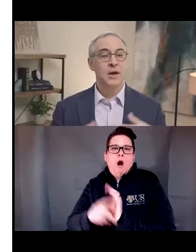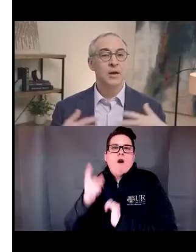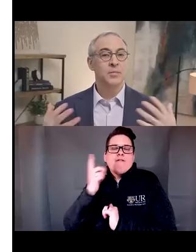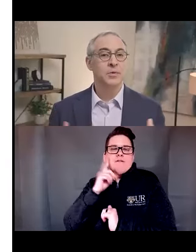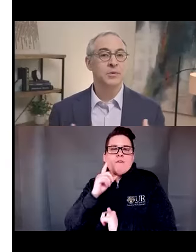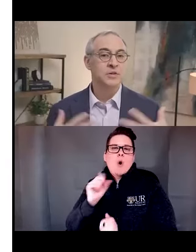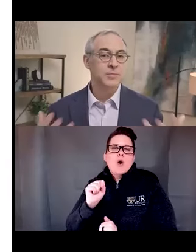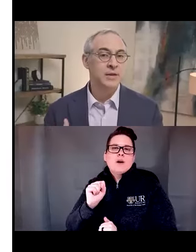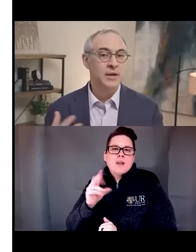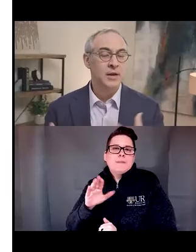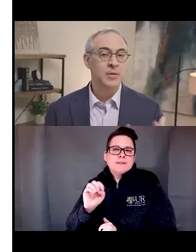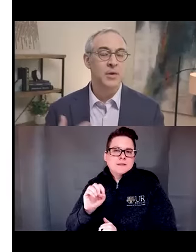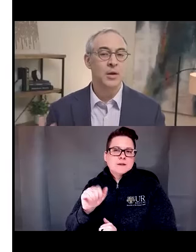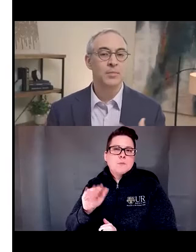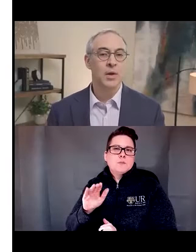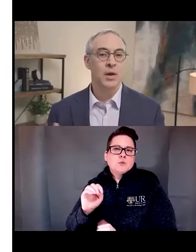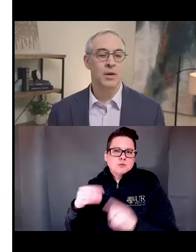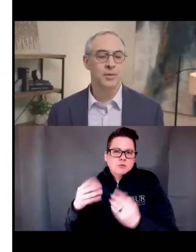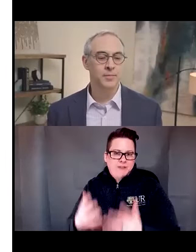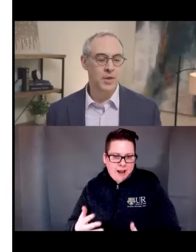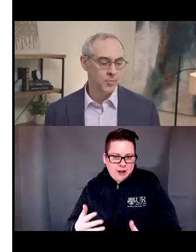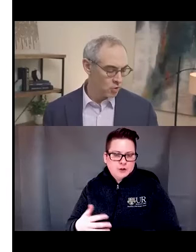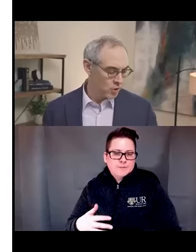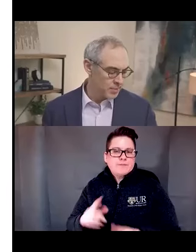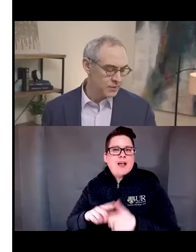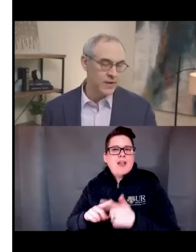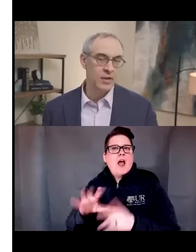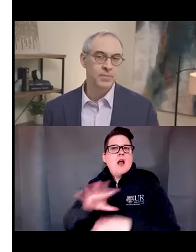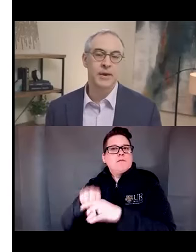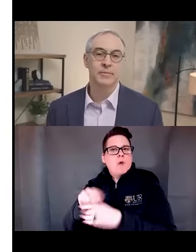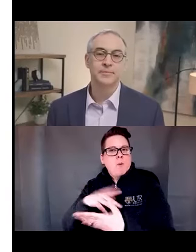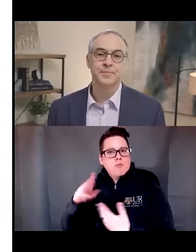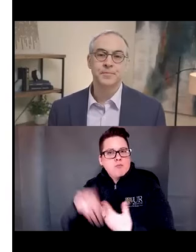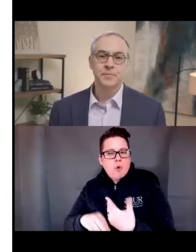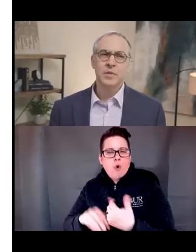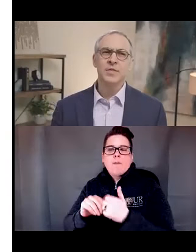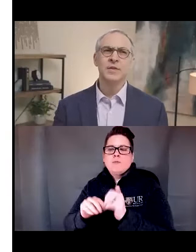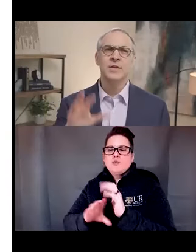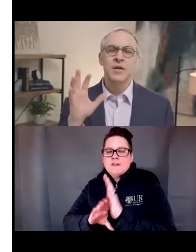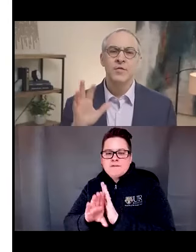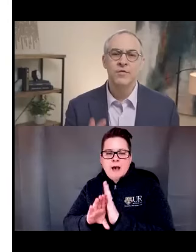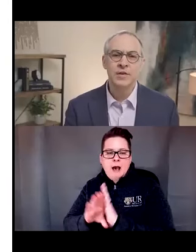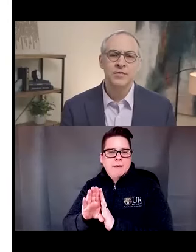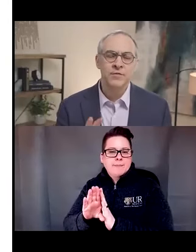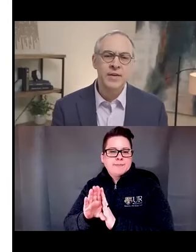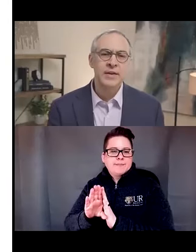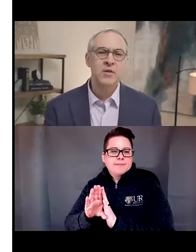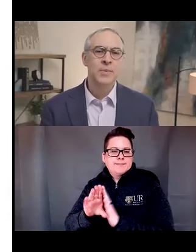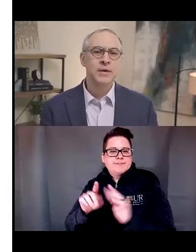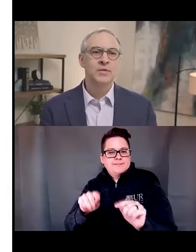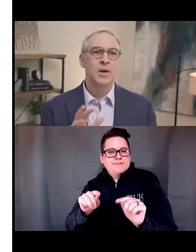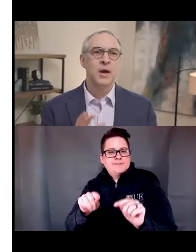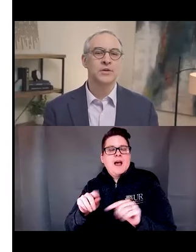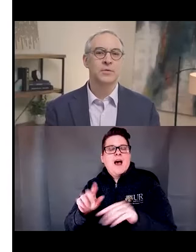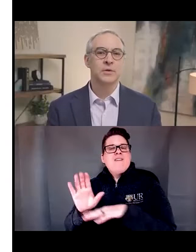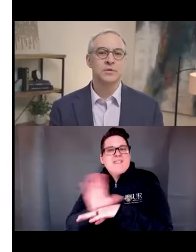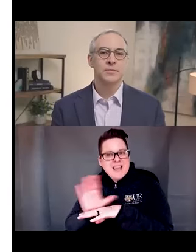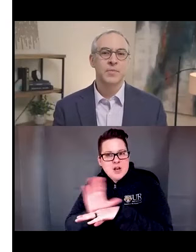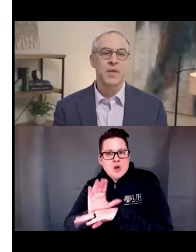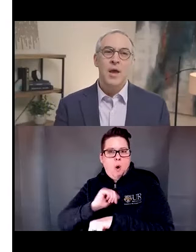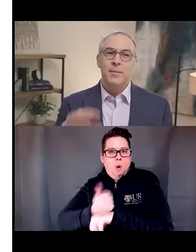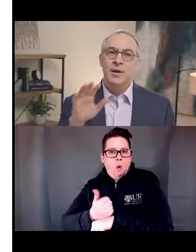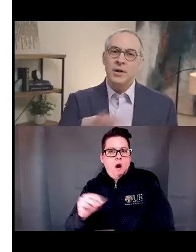then participated in a program of developing these video-based